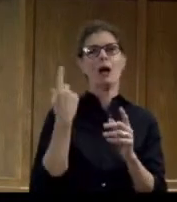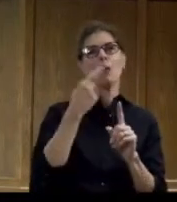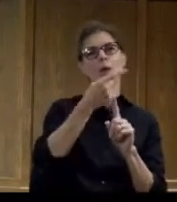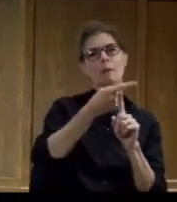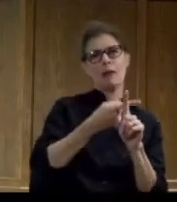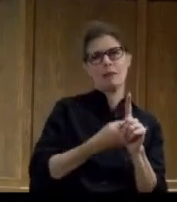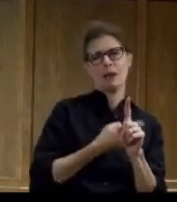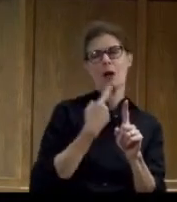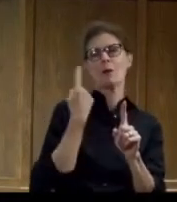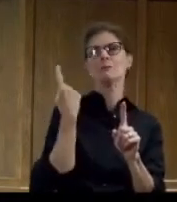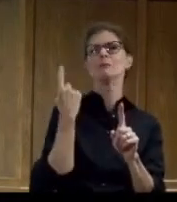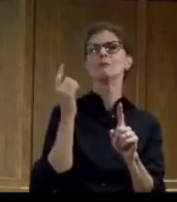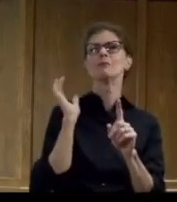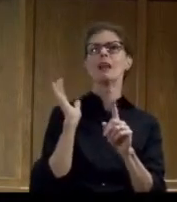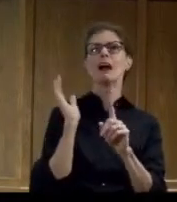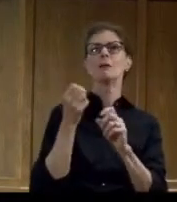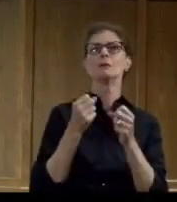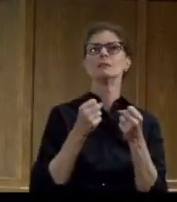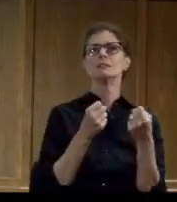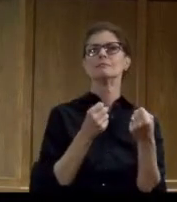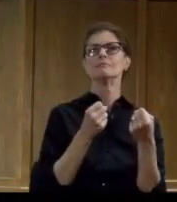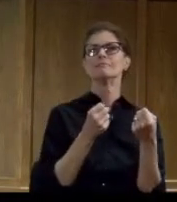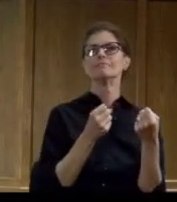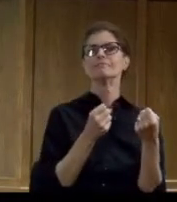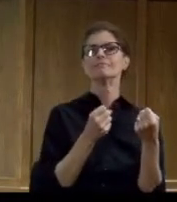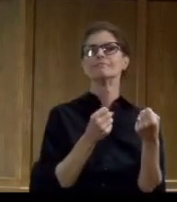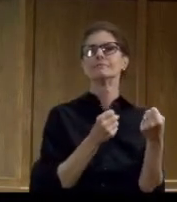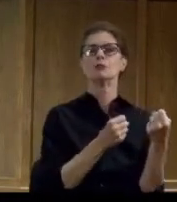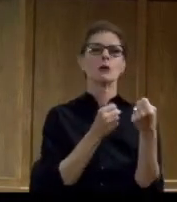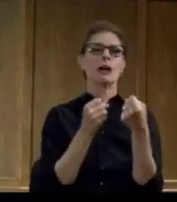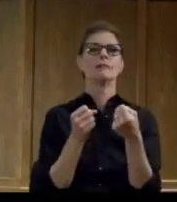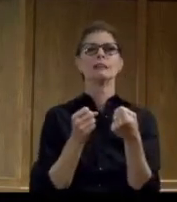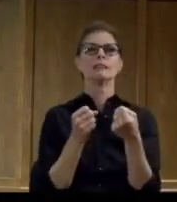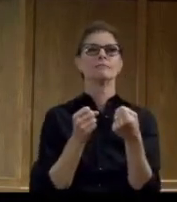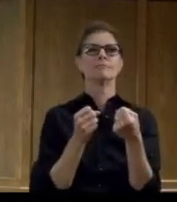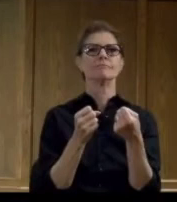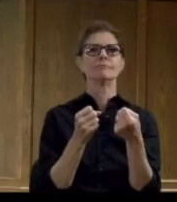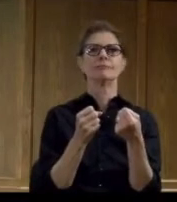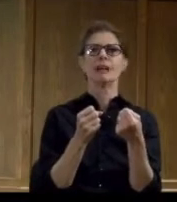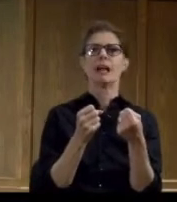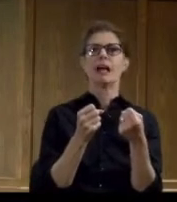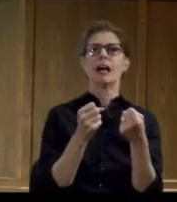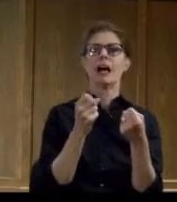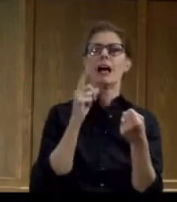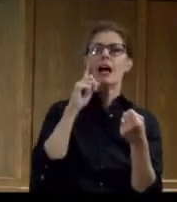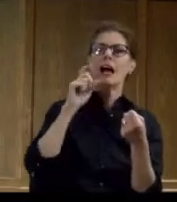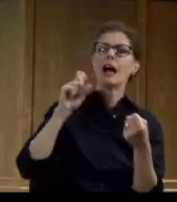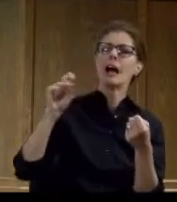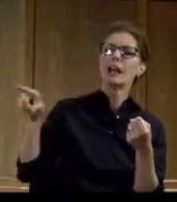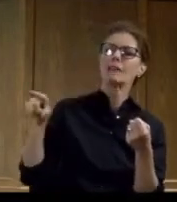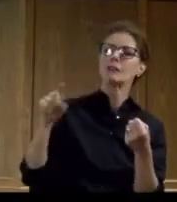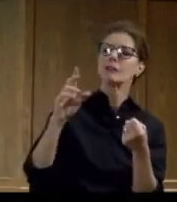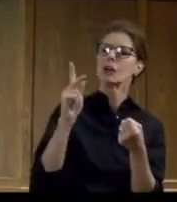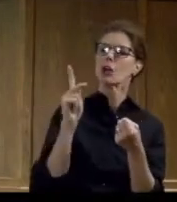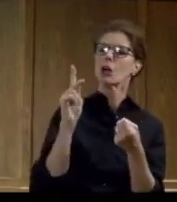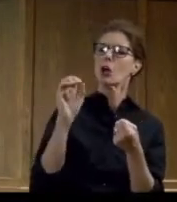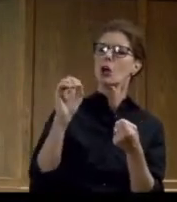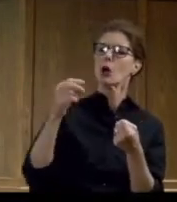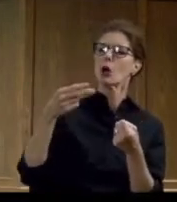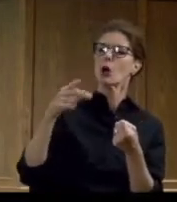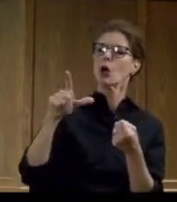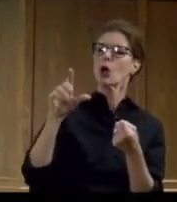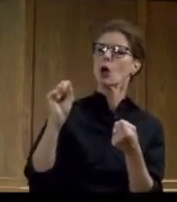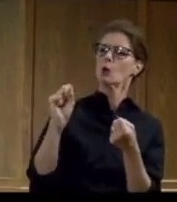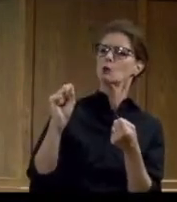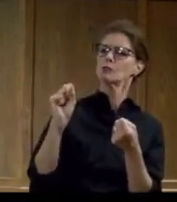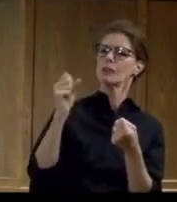like a spontaneous shopper. I don't really plan for it. And I'm just driving by on the highway, and I look over and see Kohl's. I'm like, you know what? I haven't